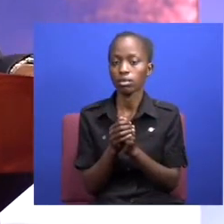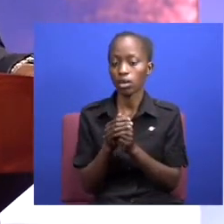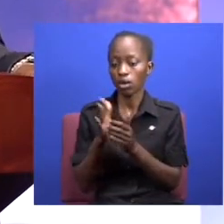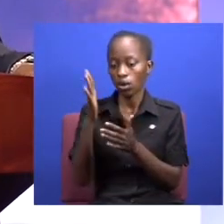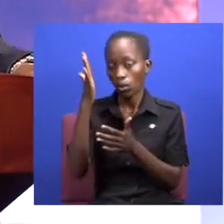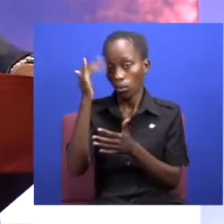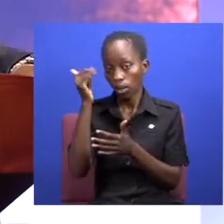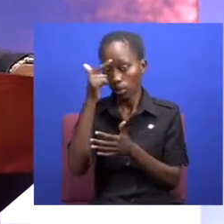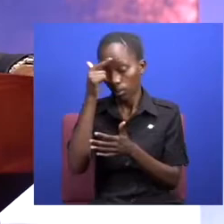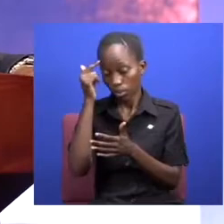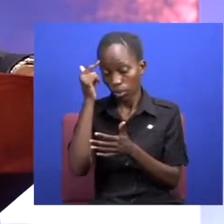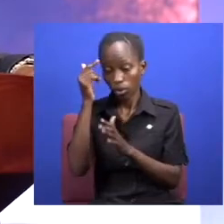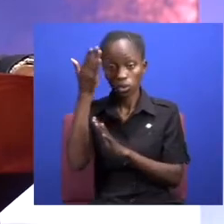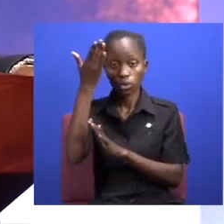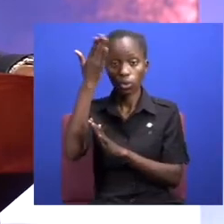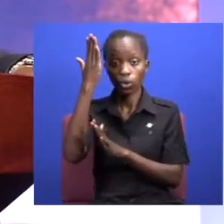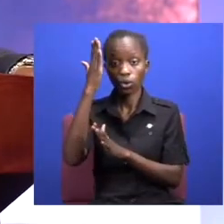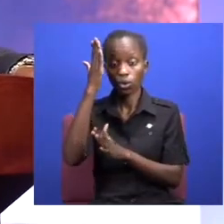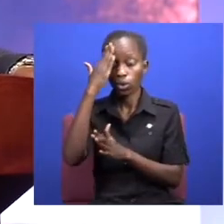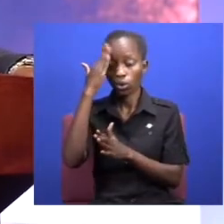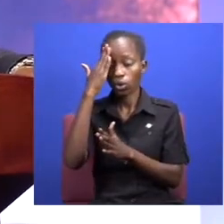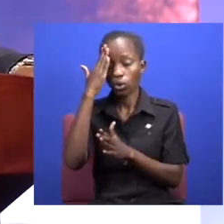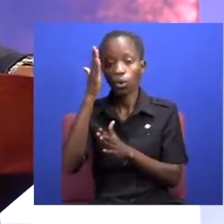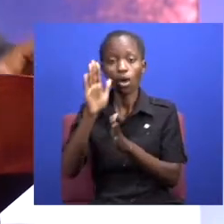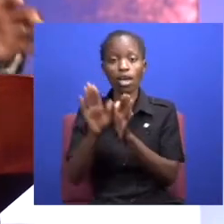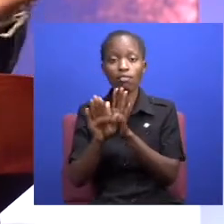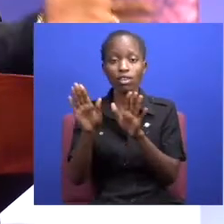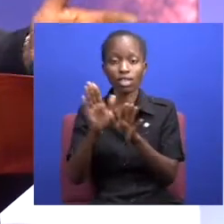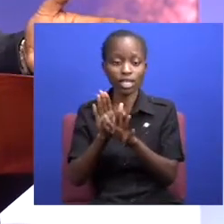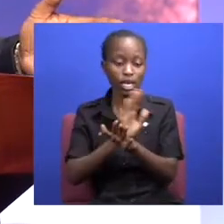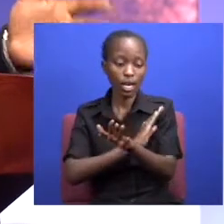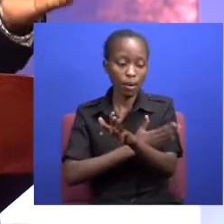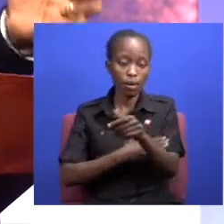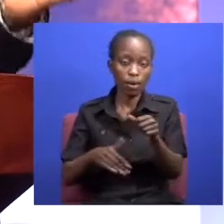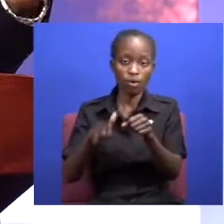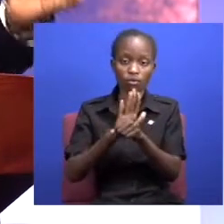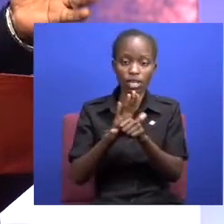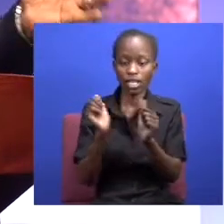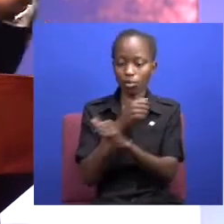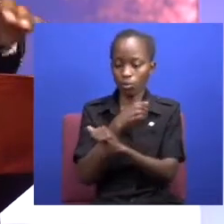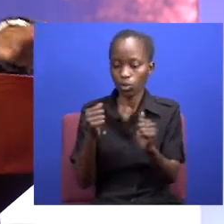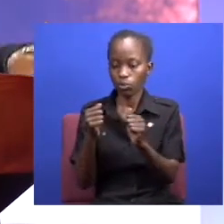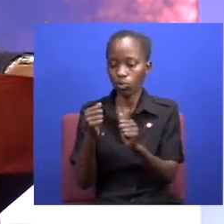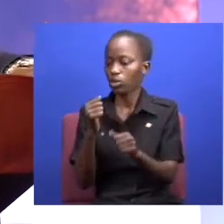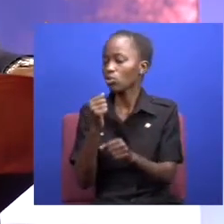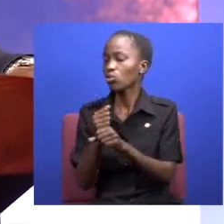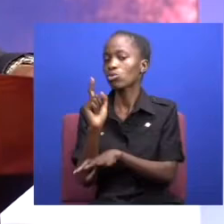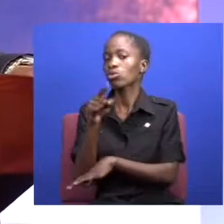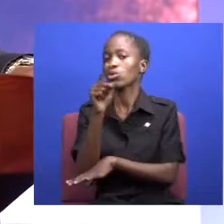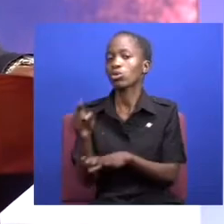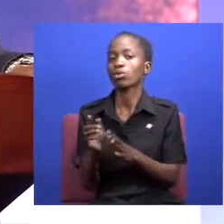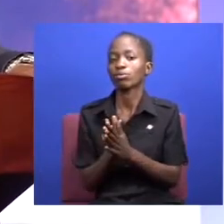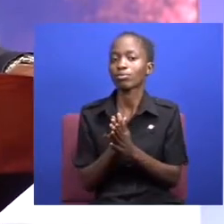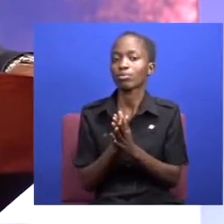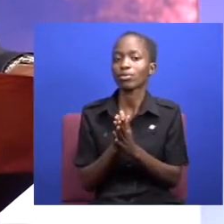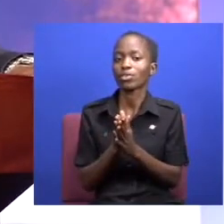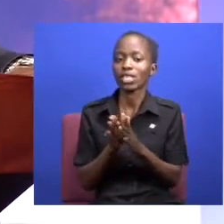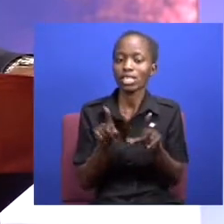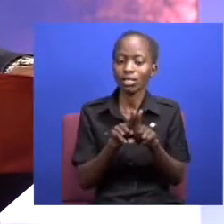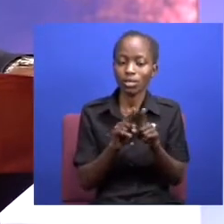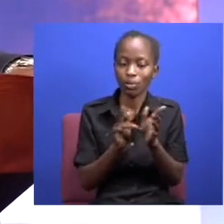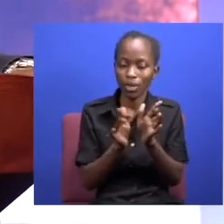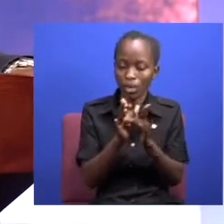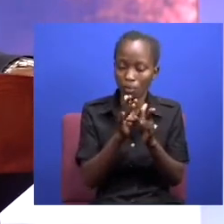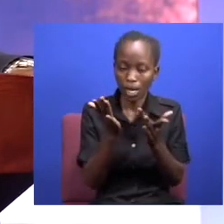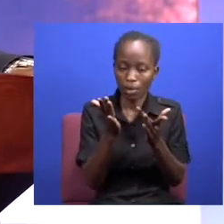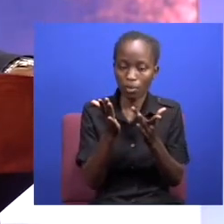fact that the all-knowing, the all-powerful God does not and cannot make mistakes. So the scriptures, as